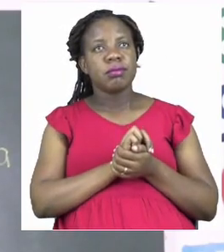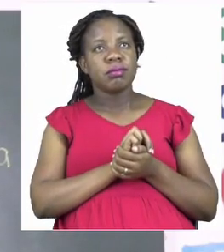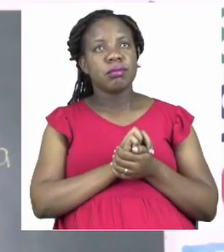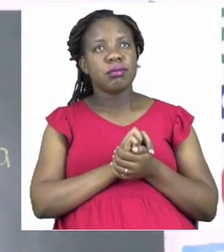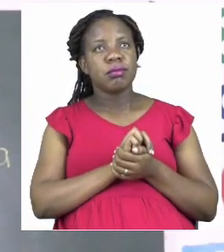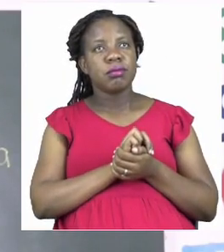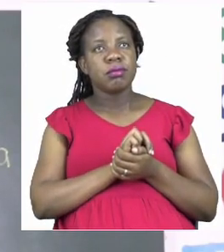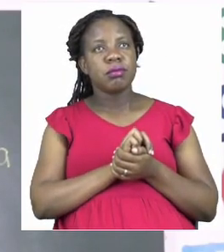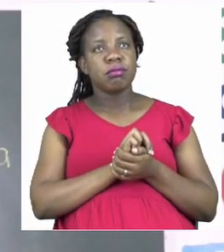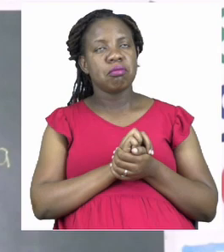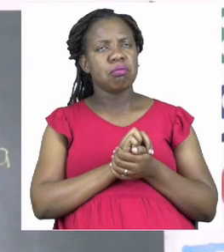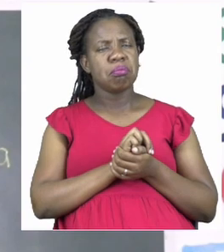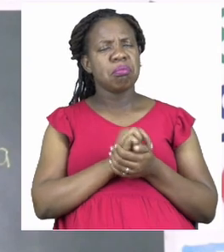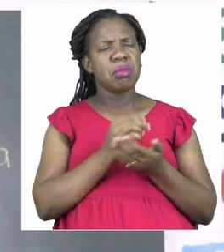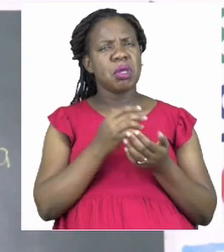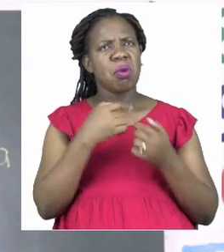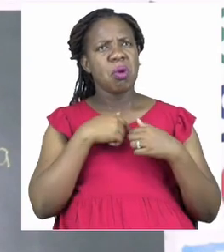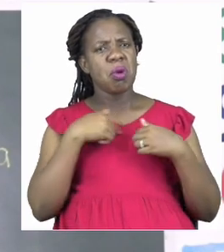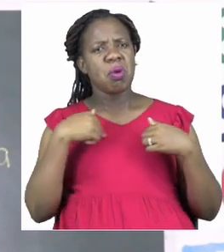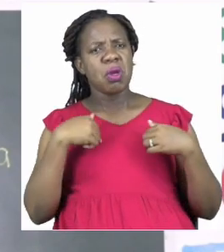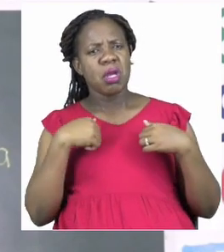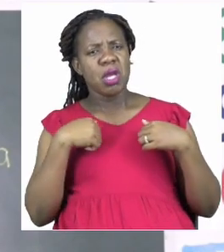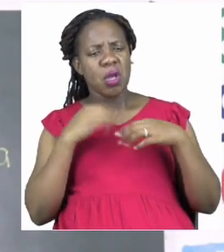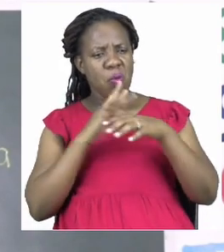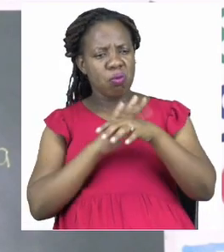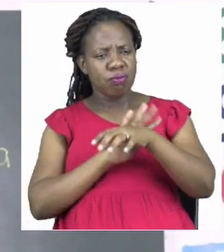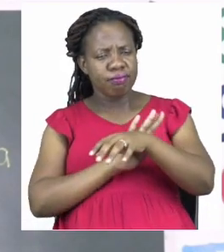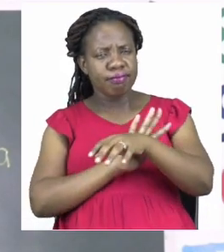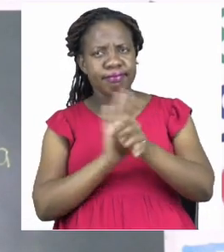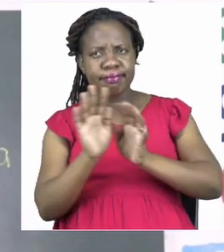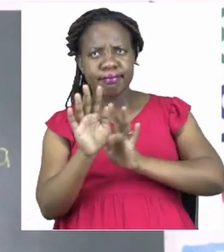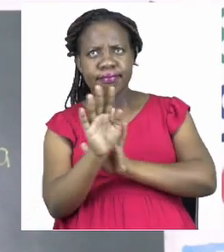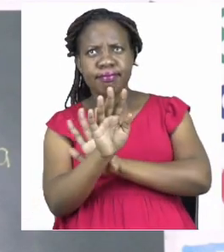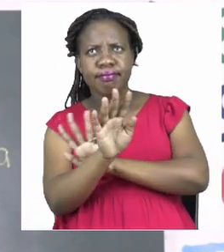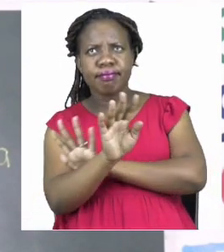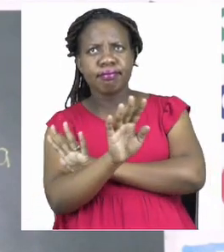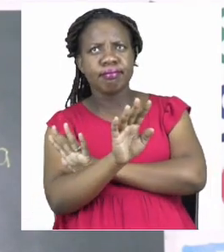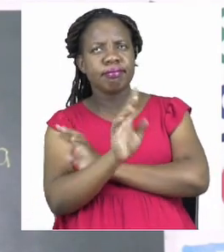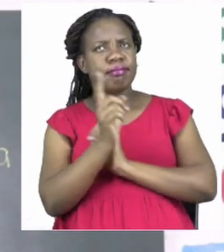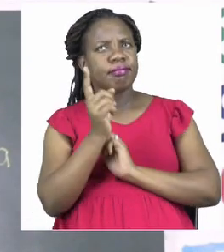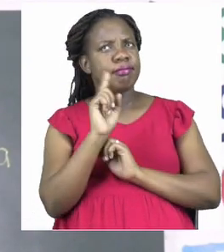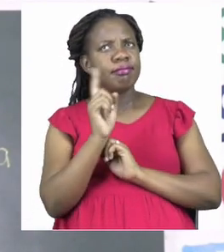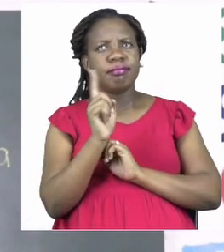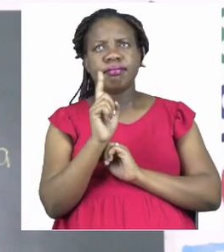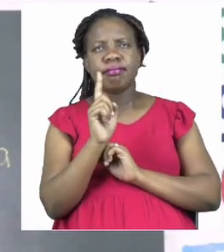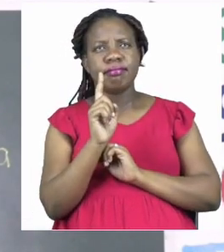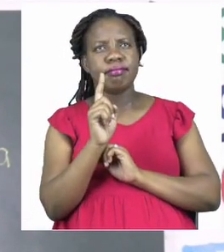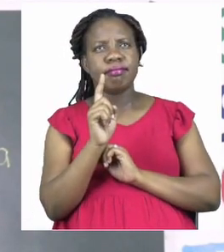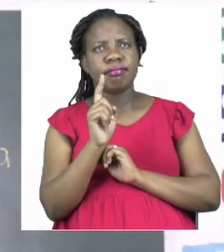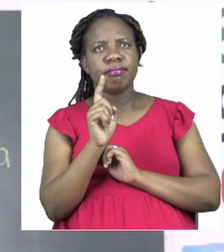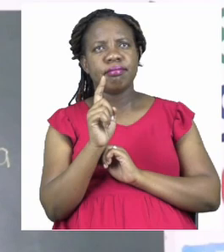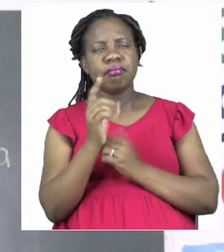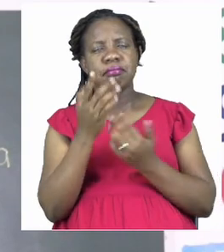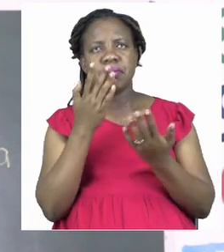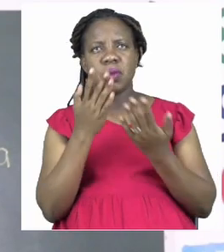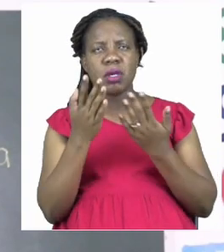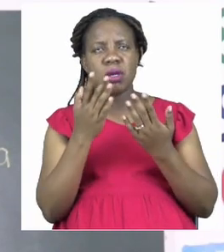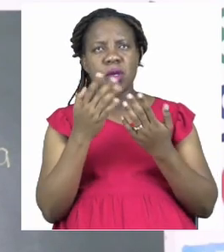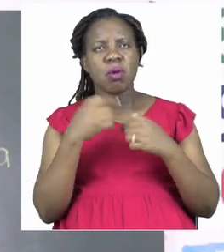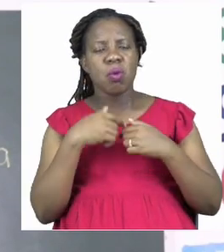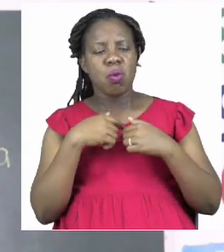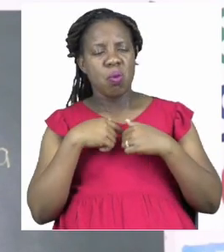we wool. No, that doesn't sound right. We